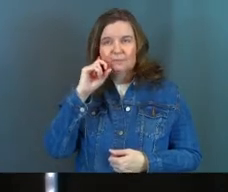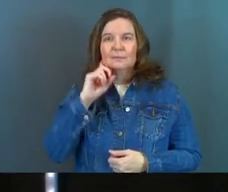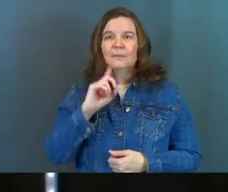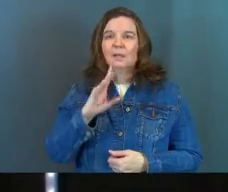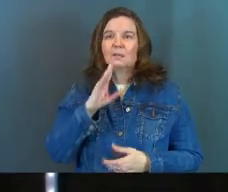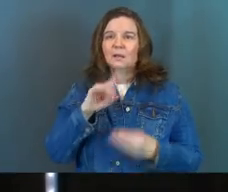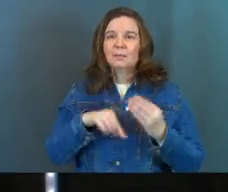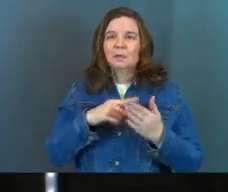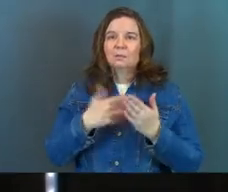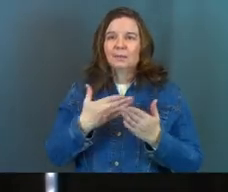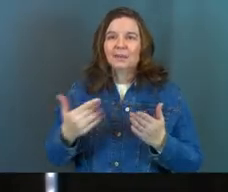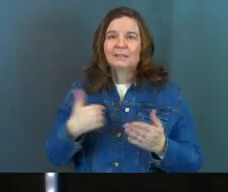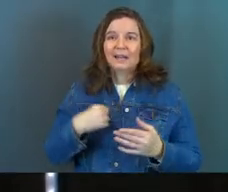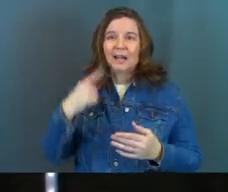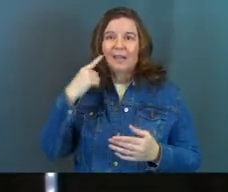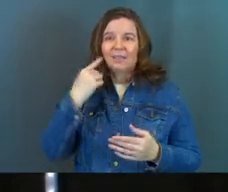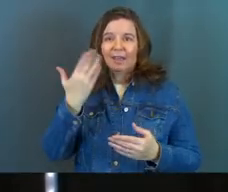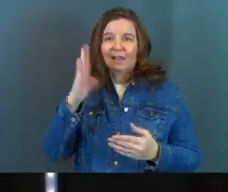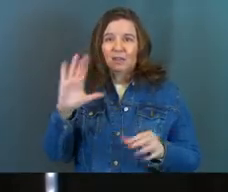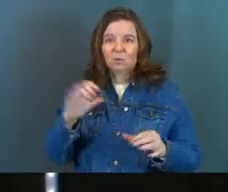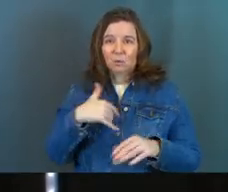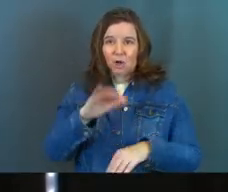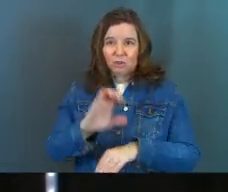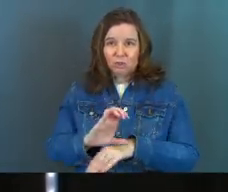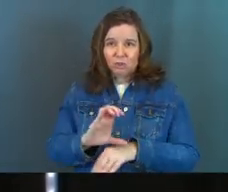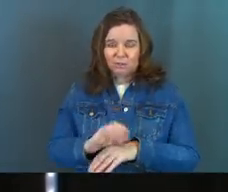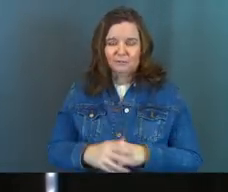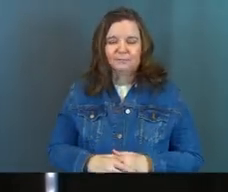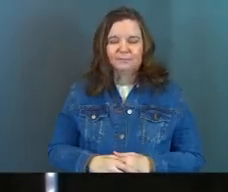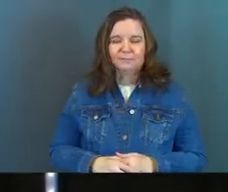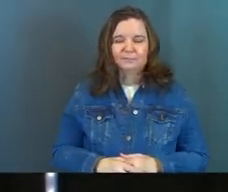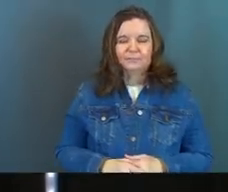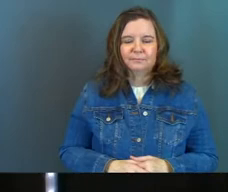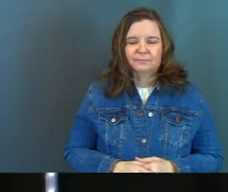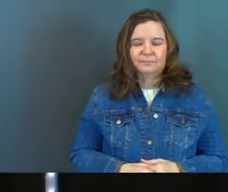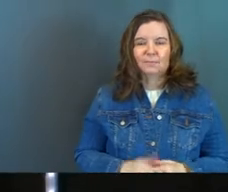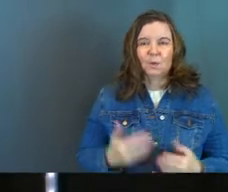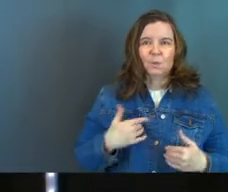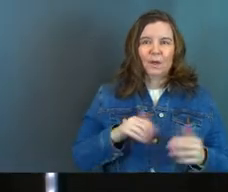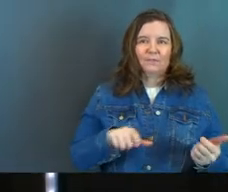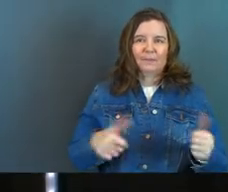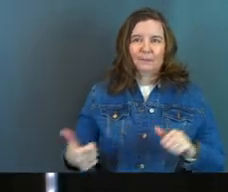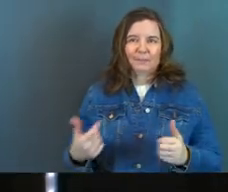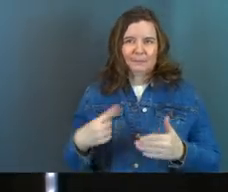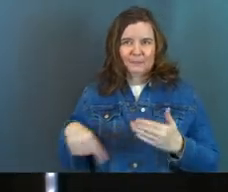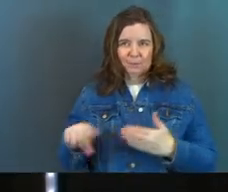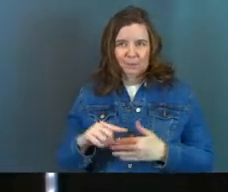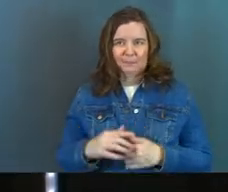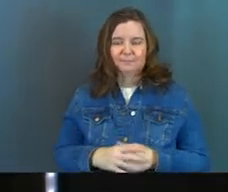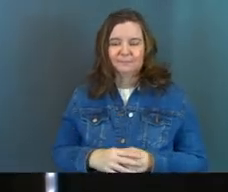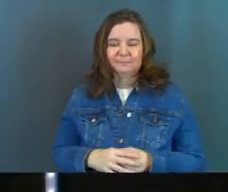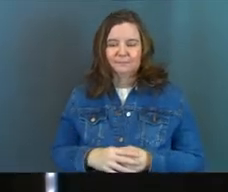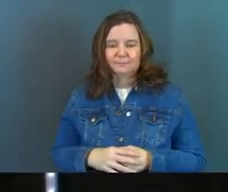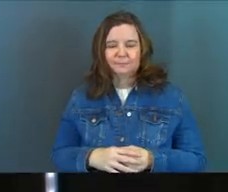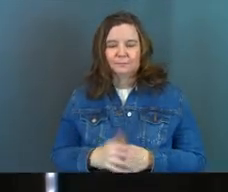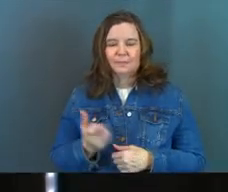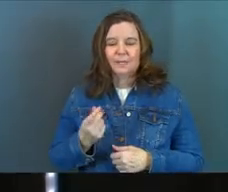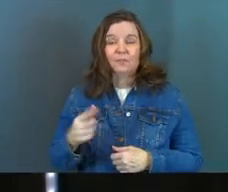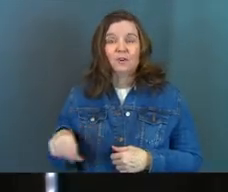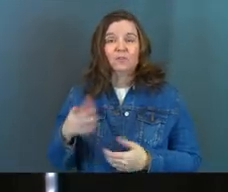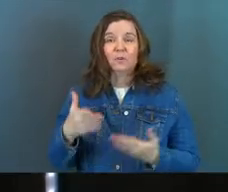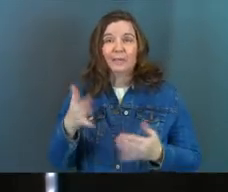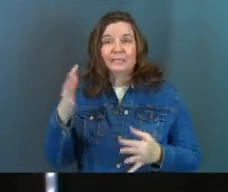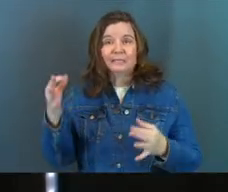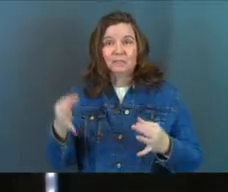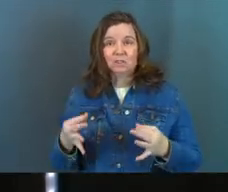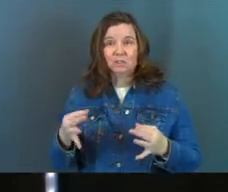Let's talk to you about what some things that I think God is doing in our church. And we got these baptisms next week. Several of you have